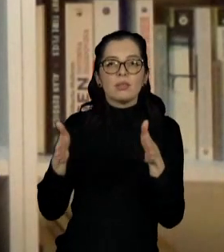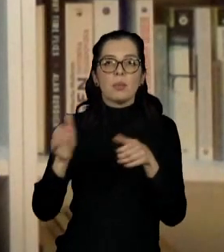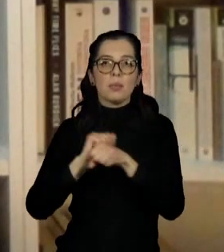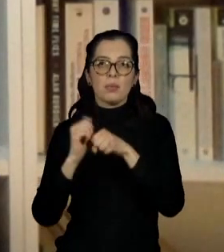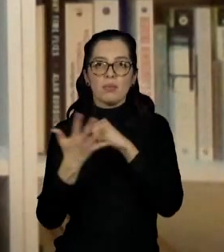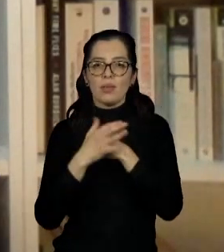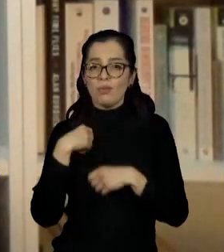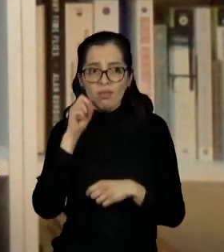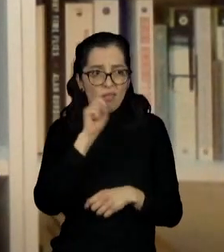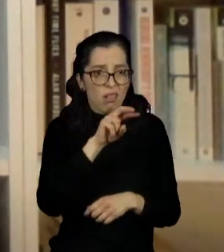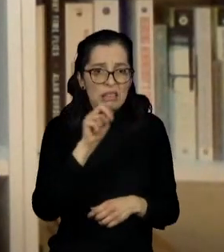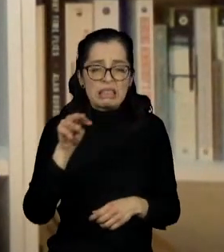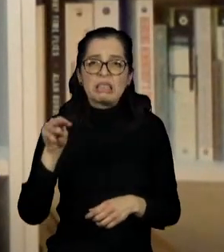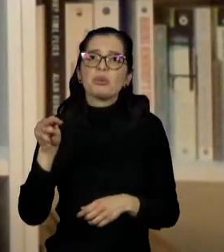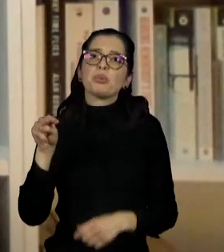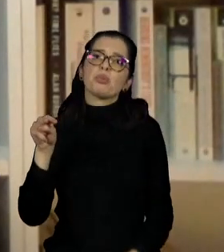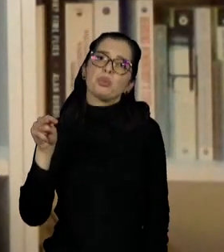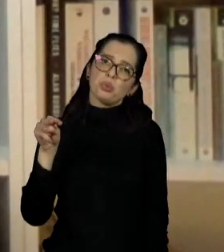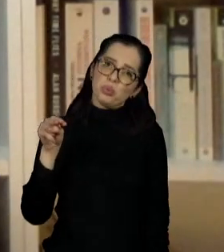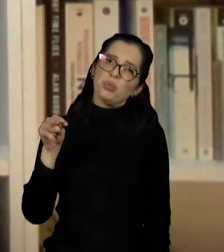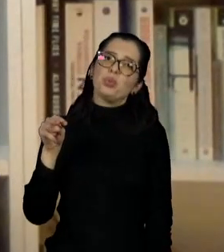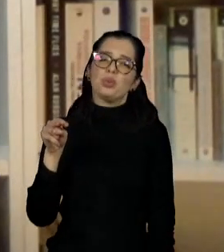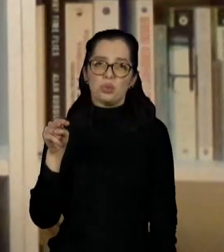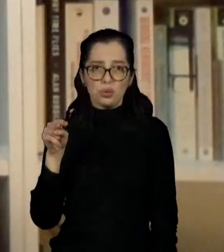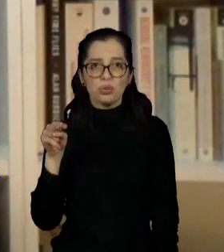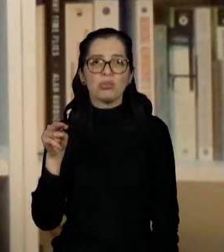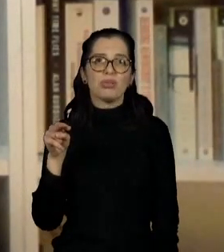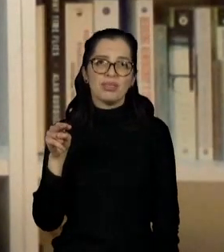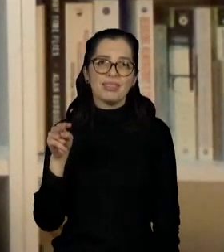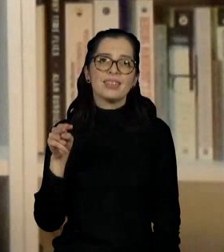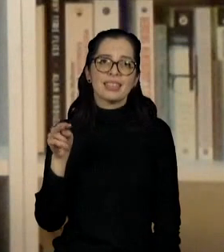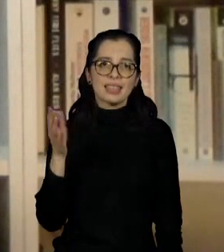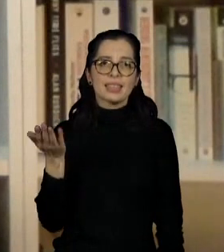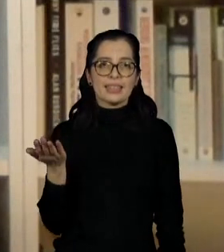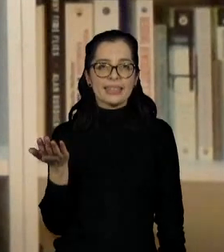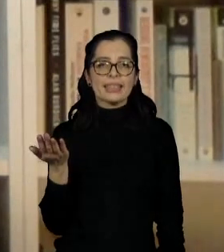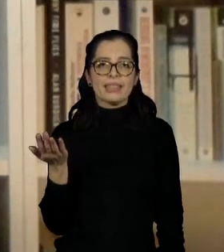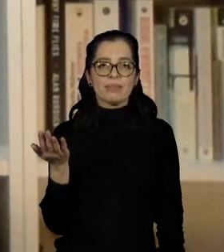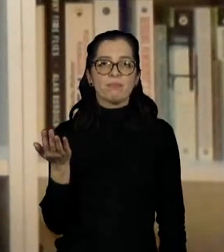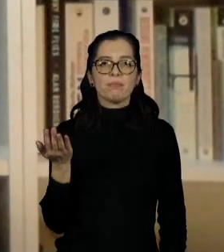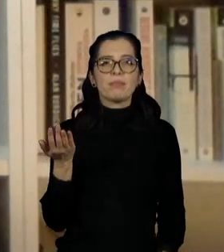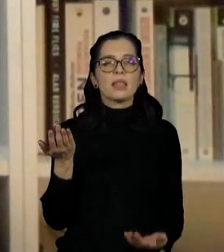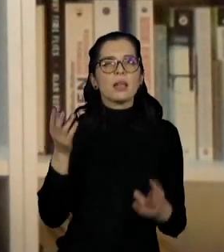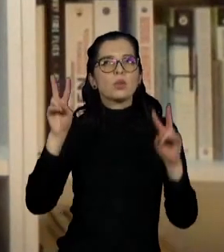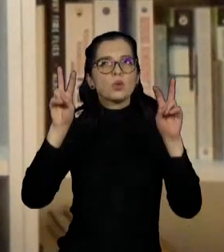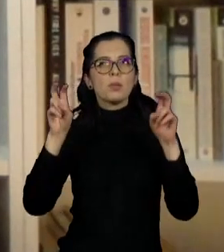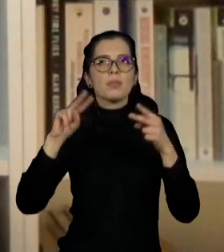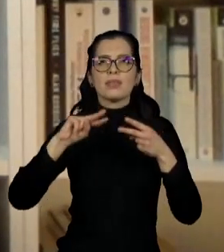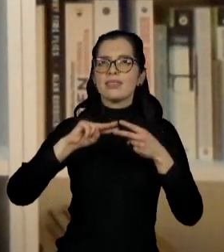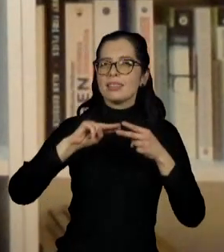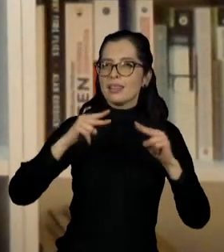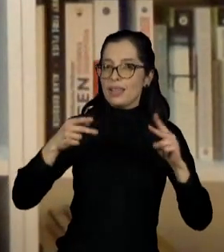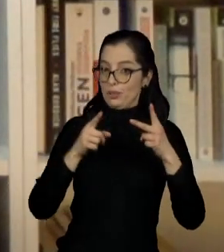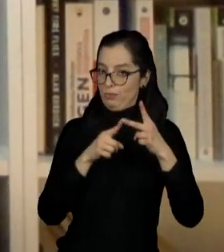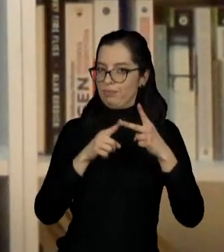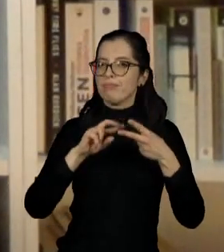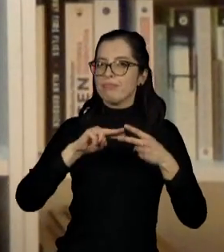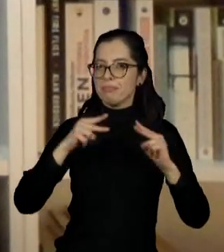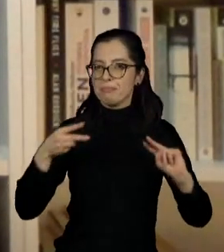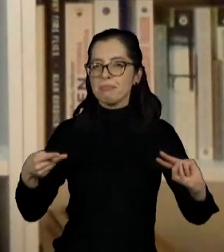which we are seeing this pandemic being managed. As far as genetics is concerned,